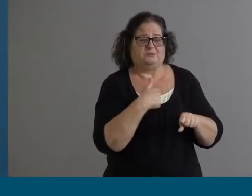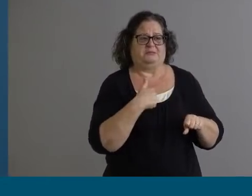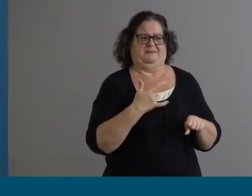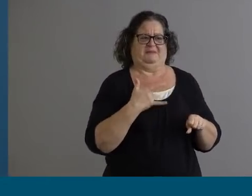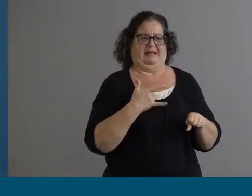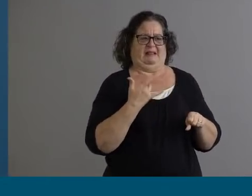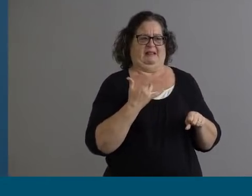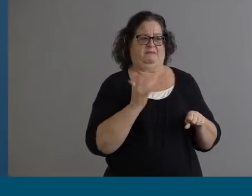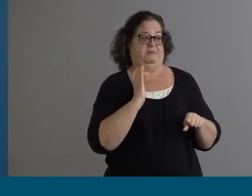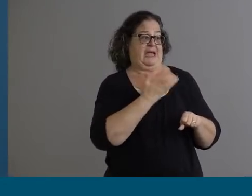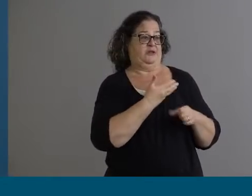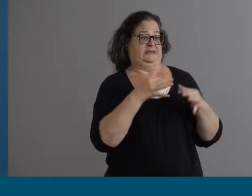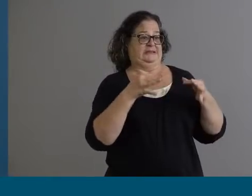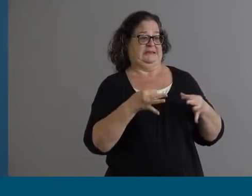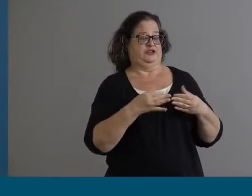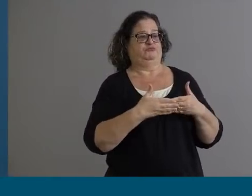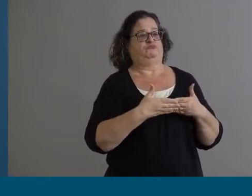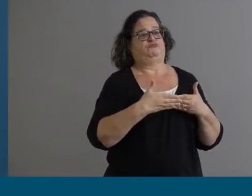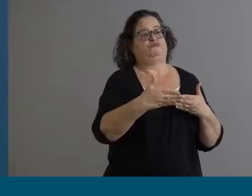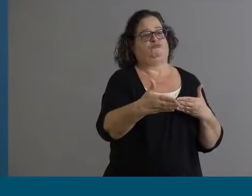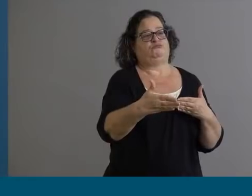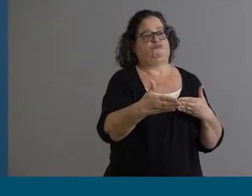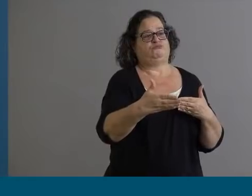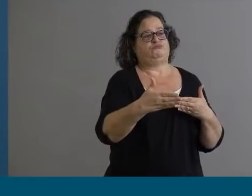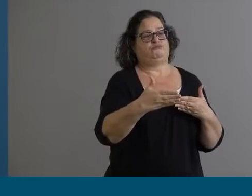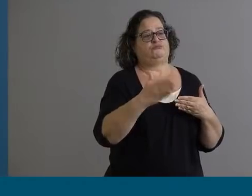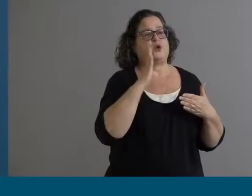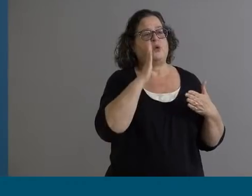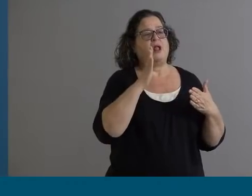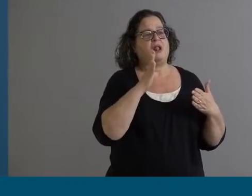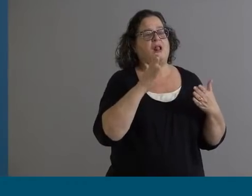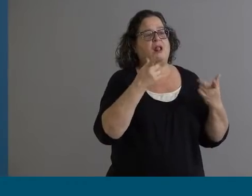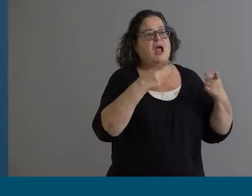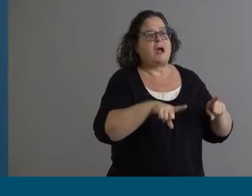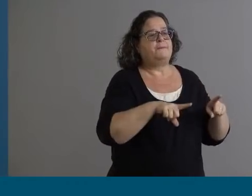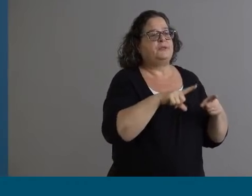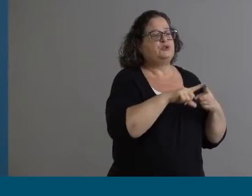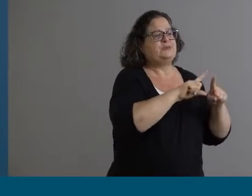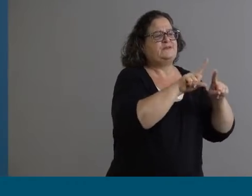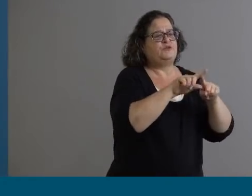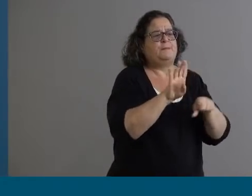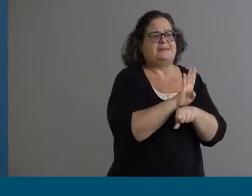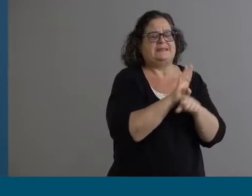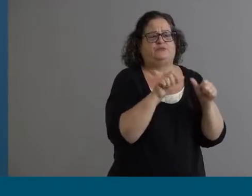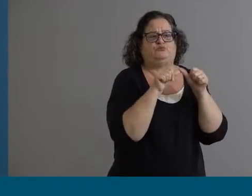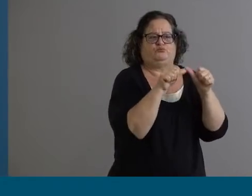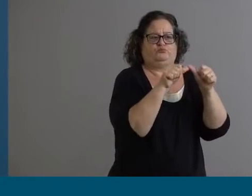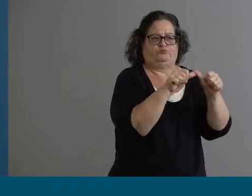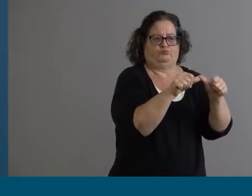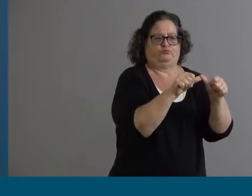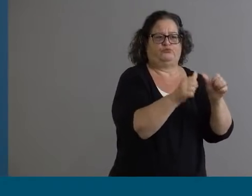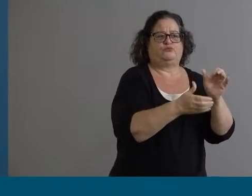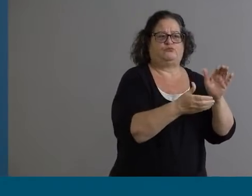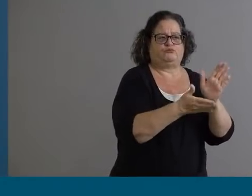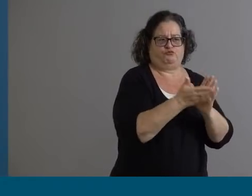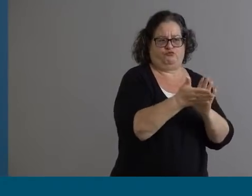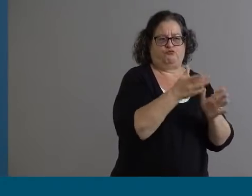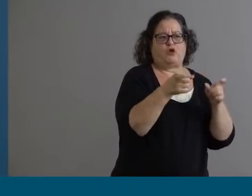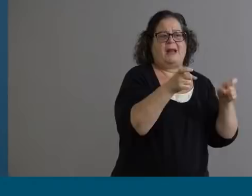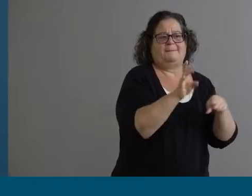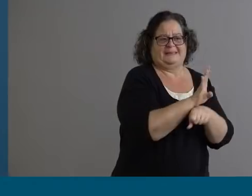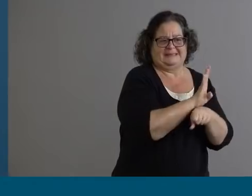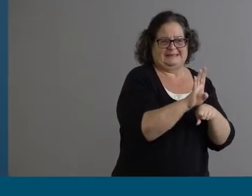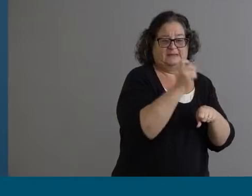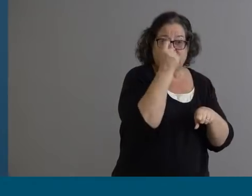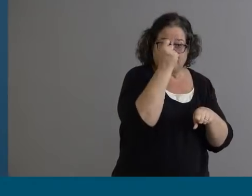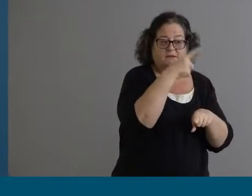future that allow different businesses to operate, but they will operate more safely as we navigate through